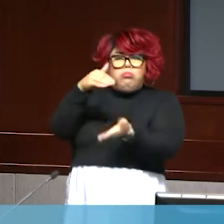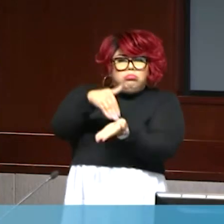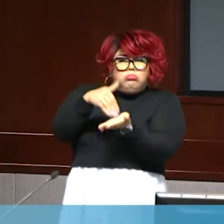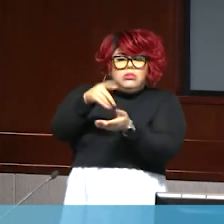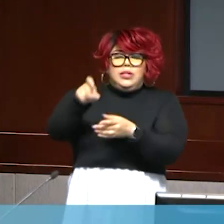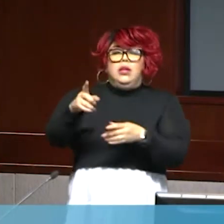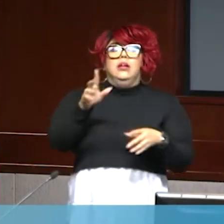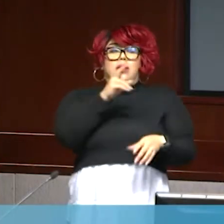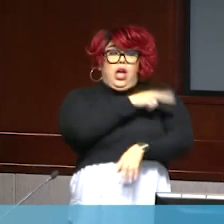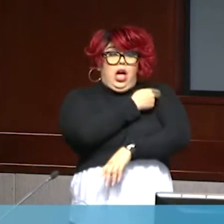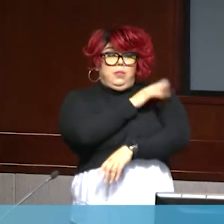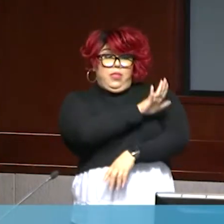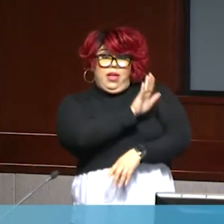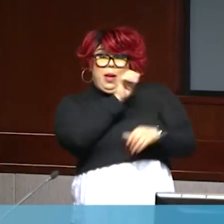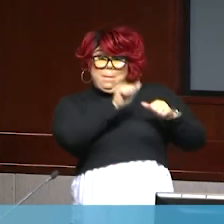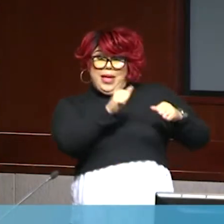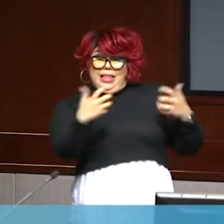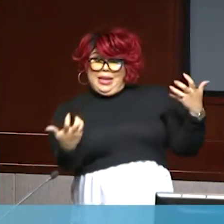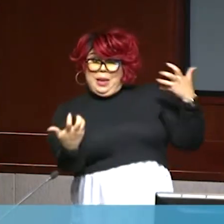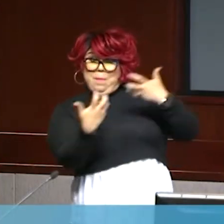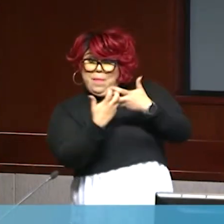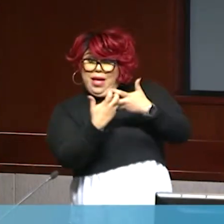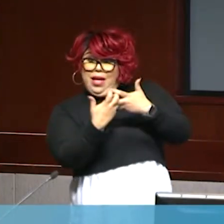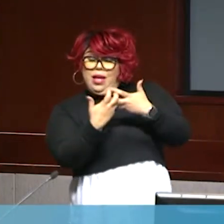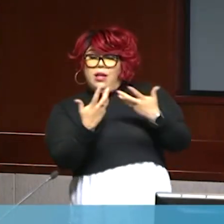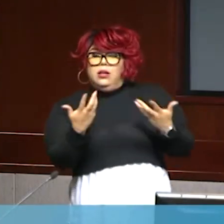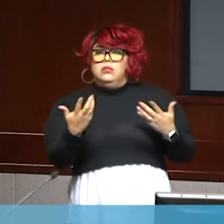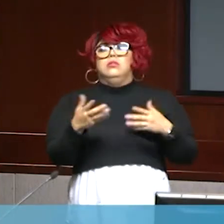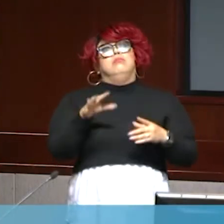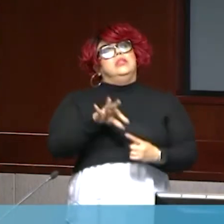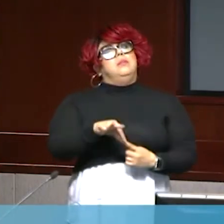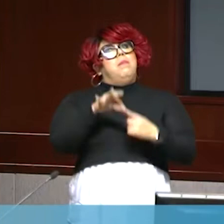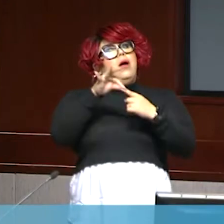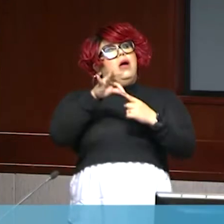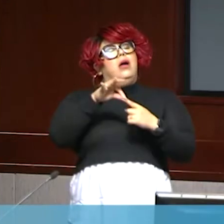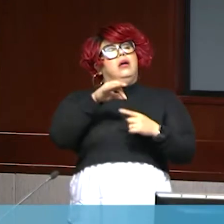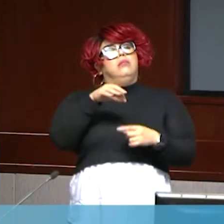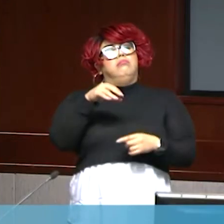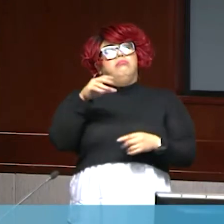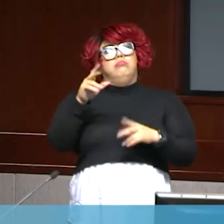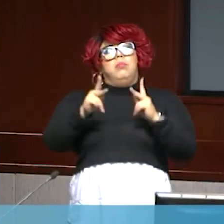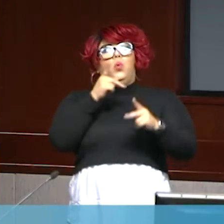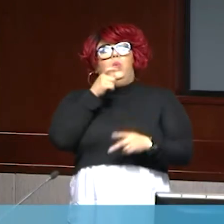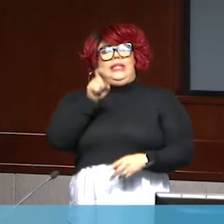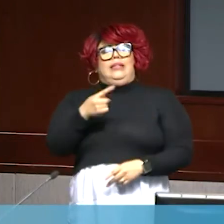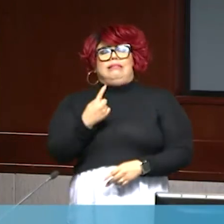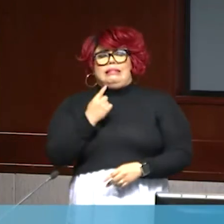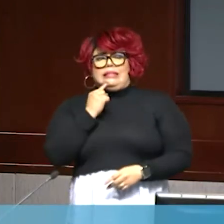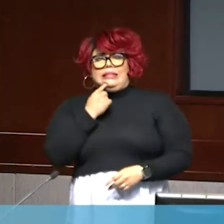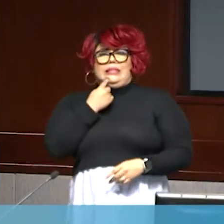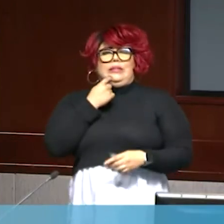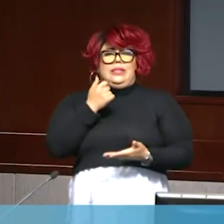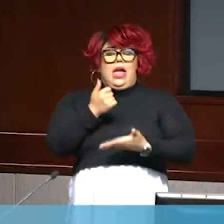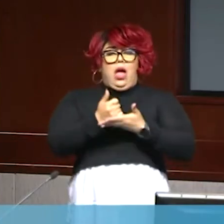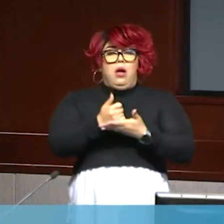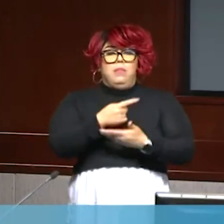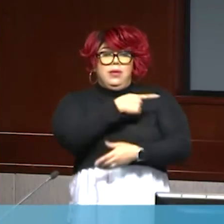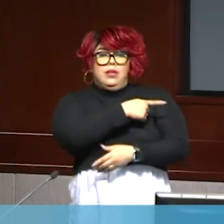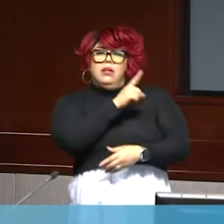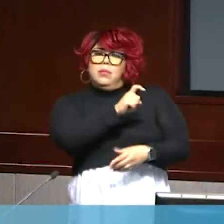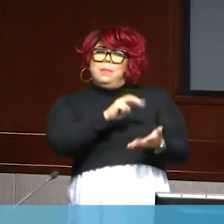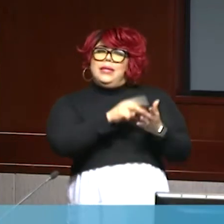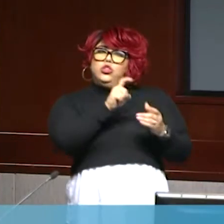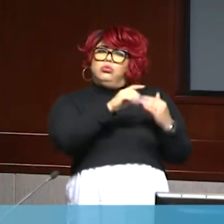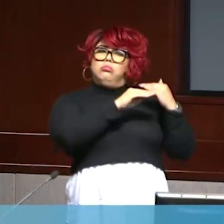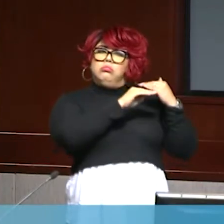particularly those requiring intensive care, that capacity needs to be